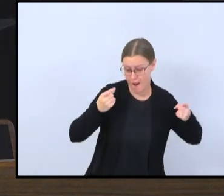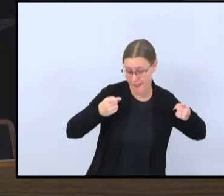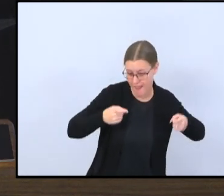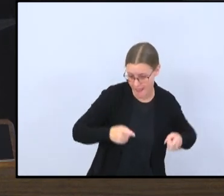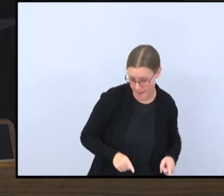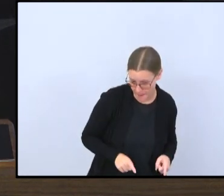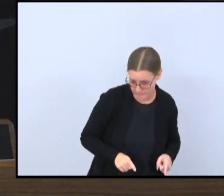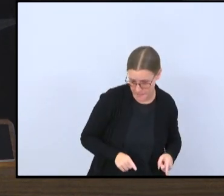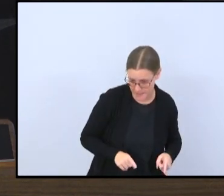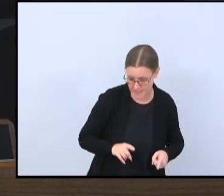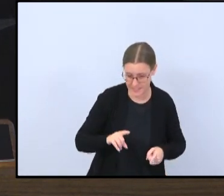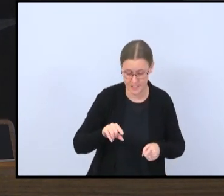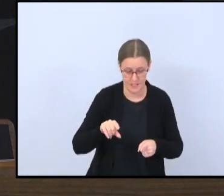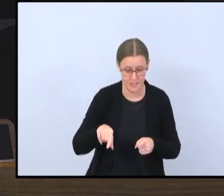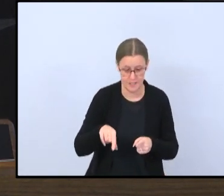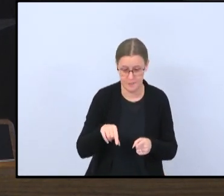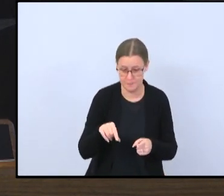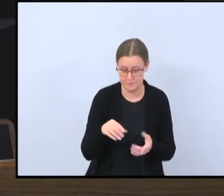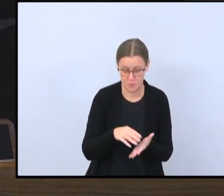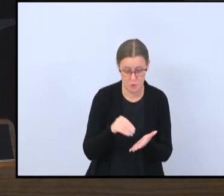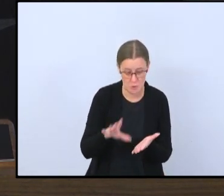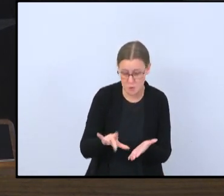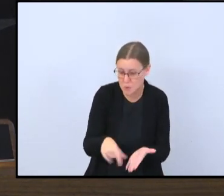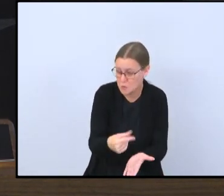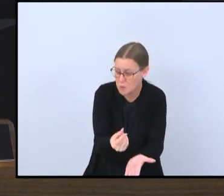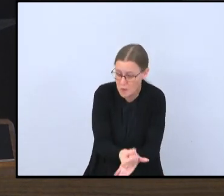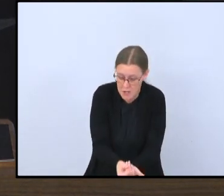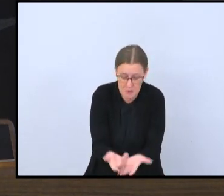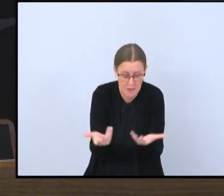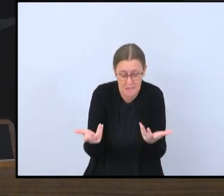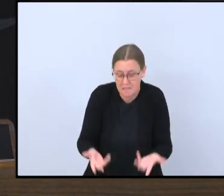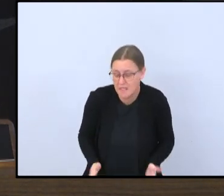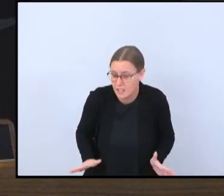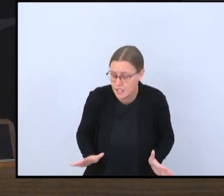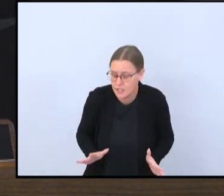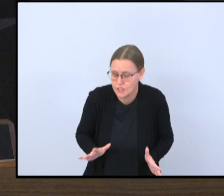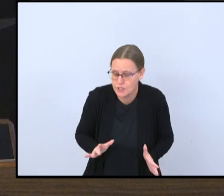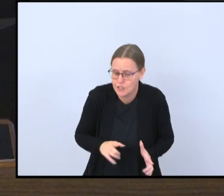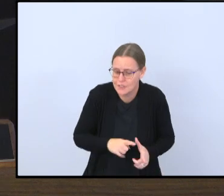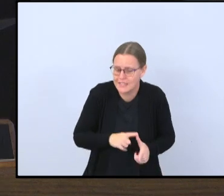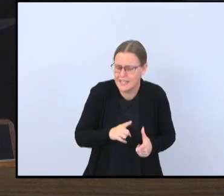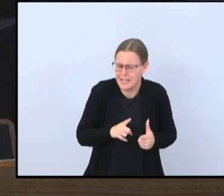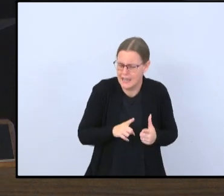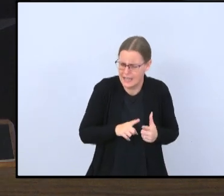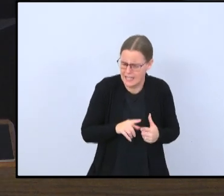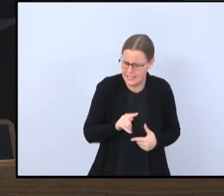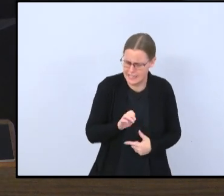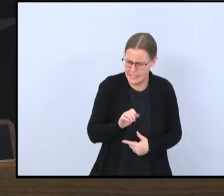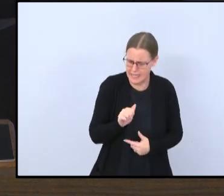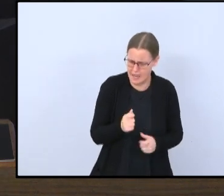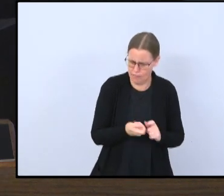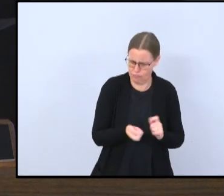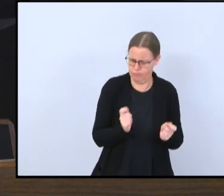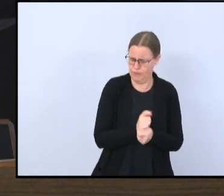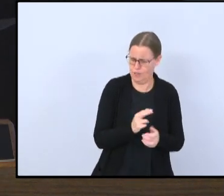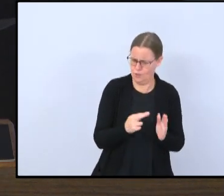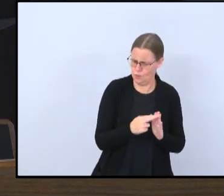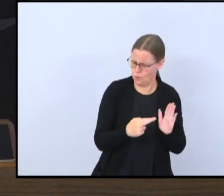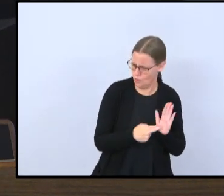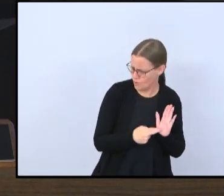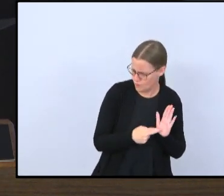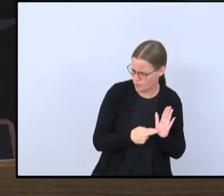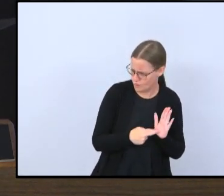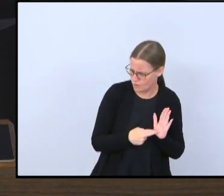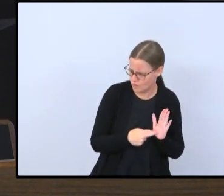had already graduated. No school district knew that what the changes were. So